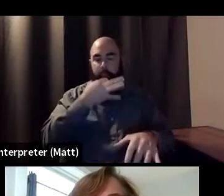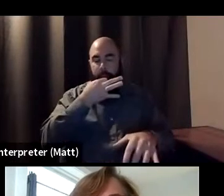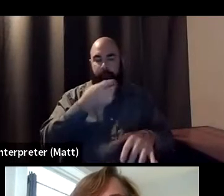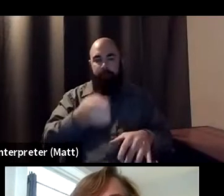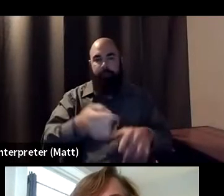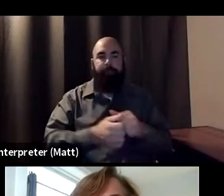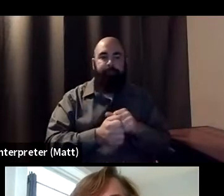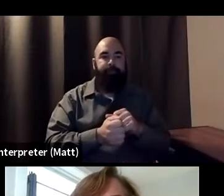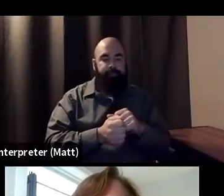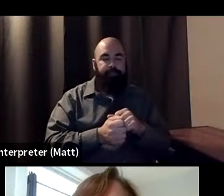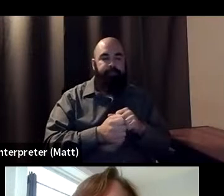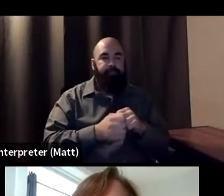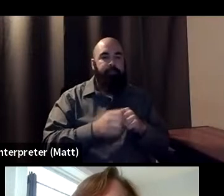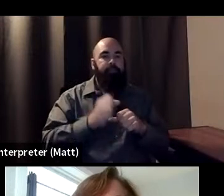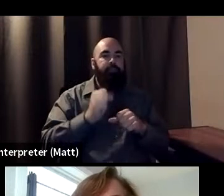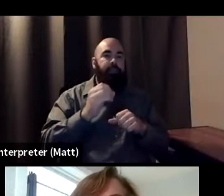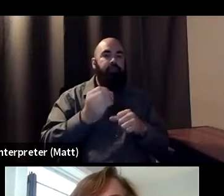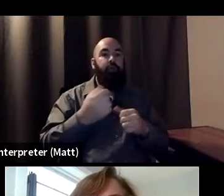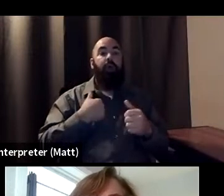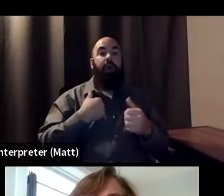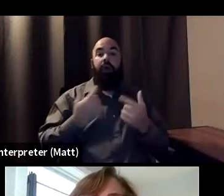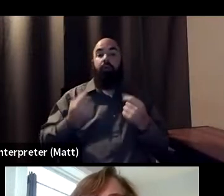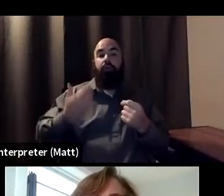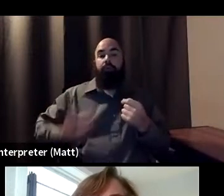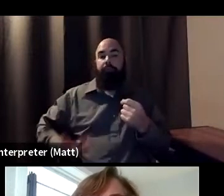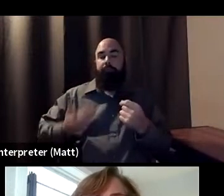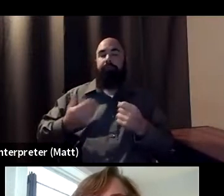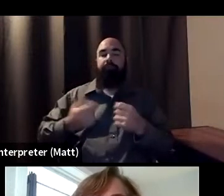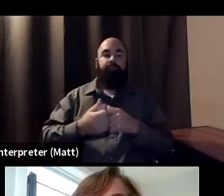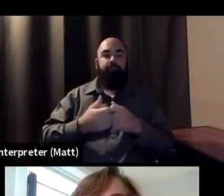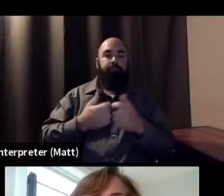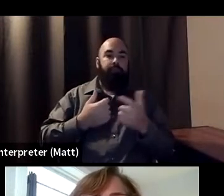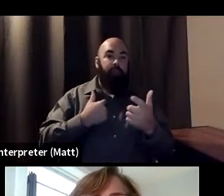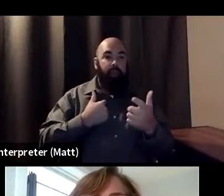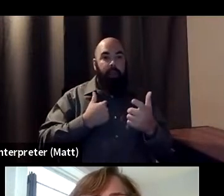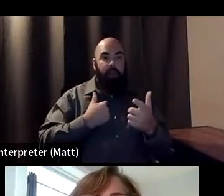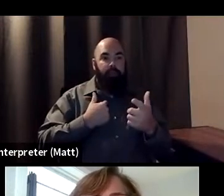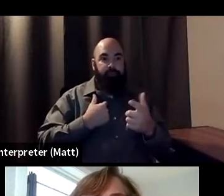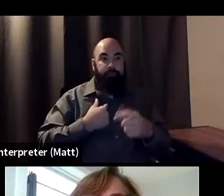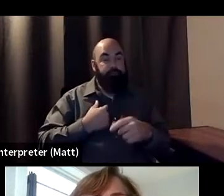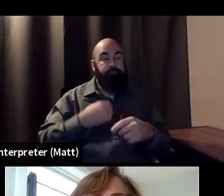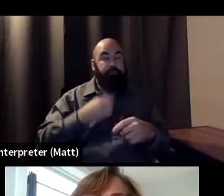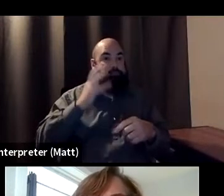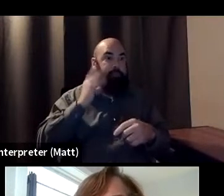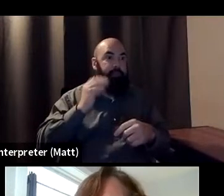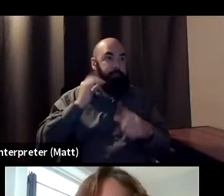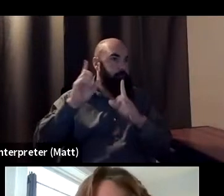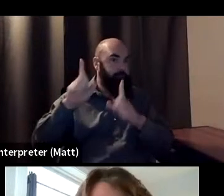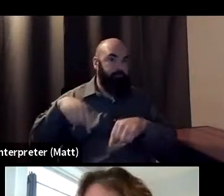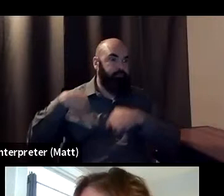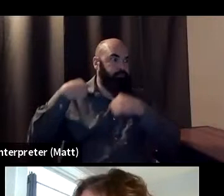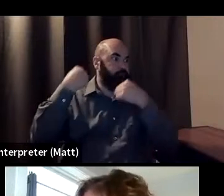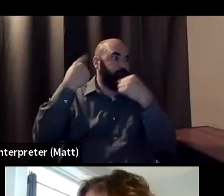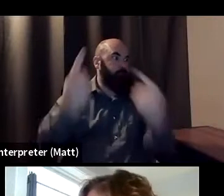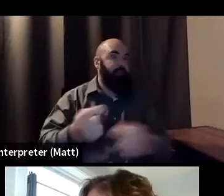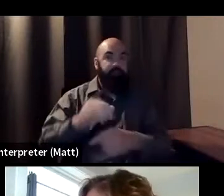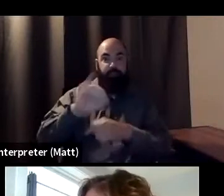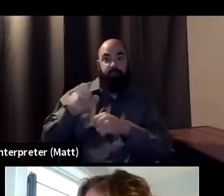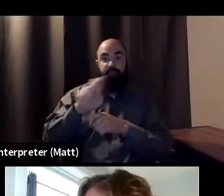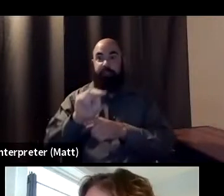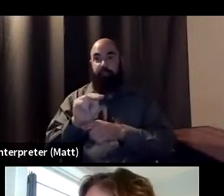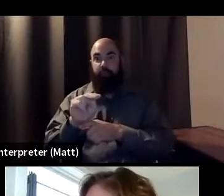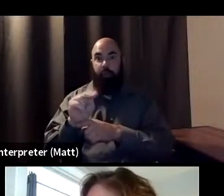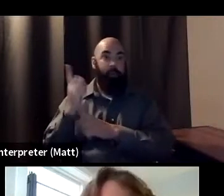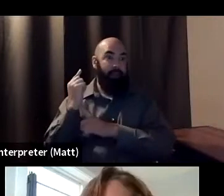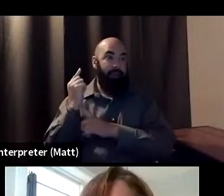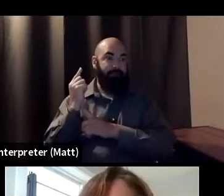Basically, as a district epidemiologist, I've lived and breathed COVID, hopefully not literally, since January of last year when the